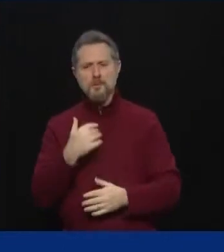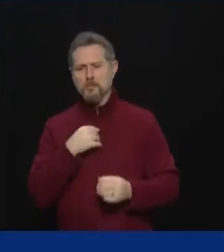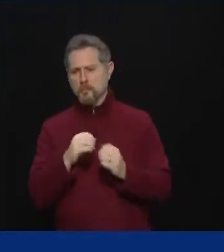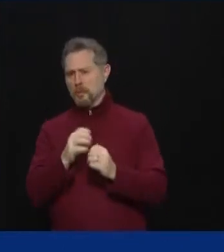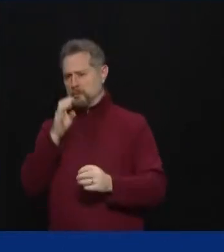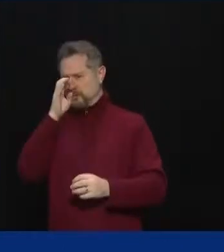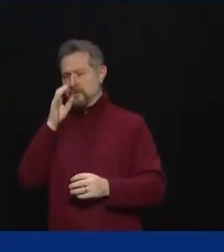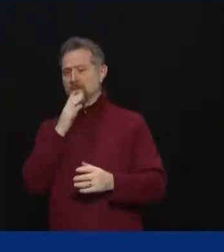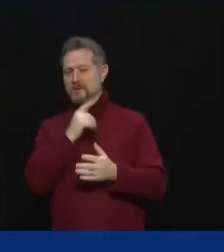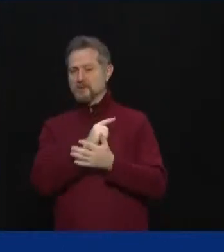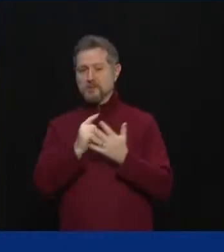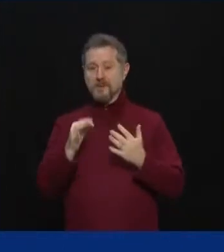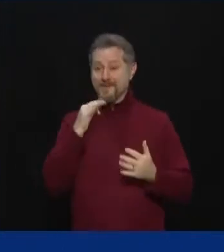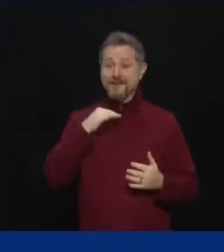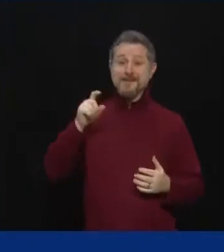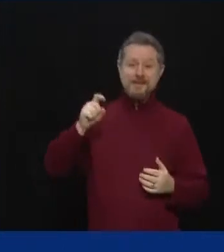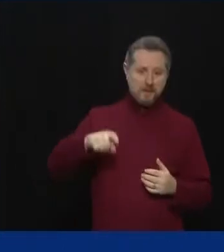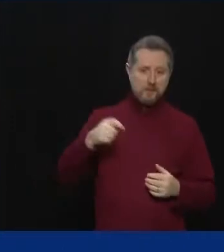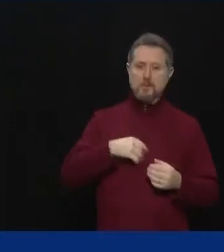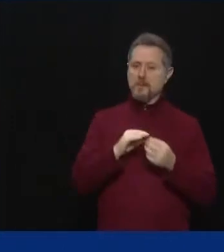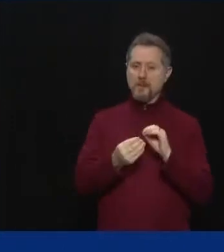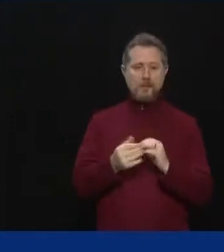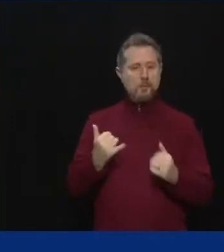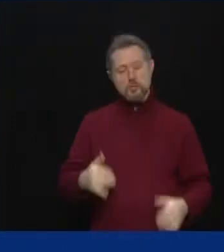the numbers right now are not looking good.